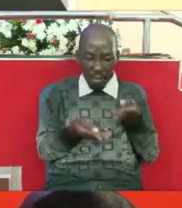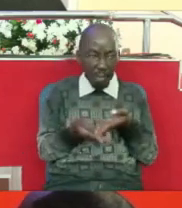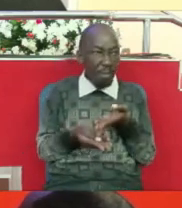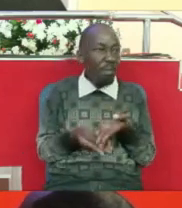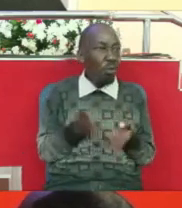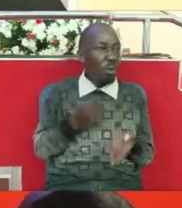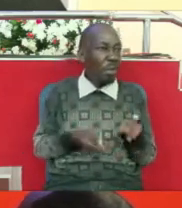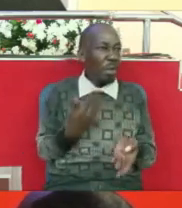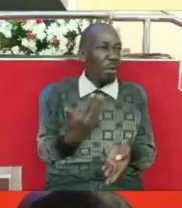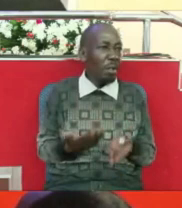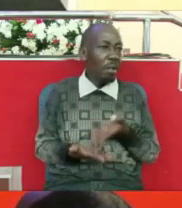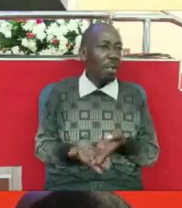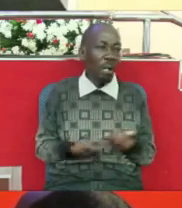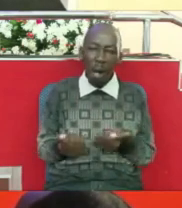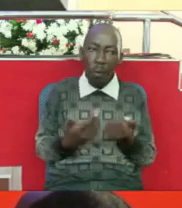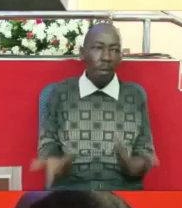for a piece of paper.